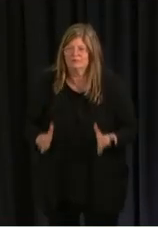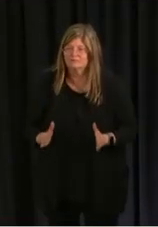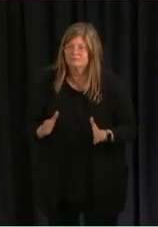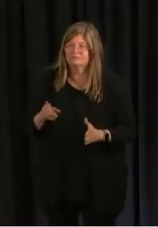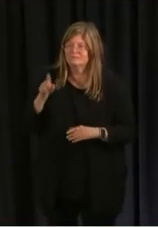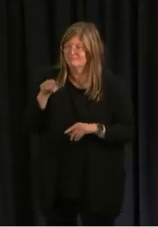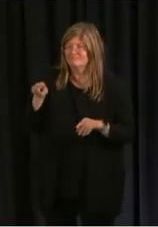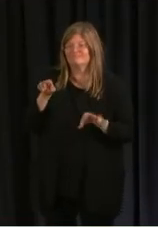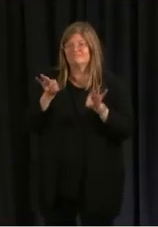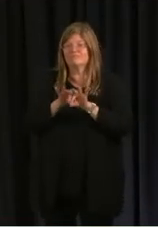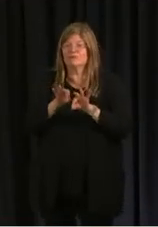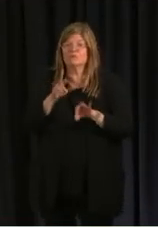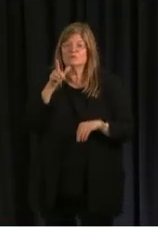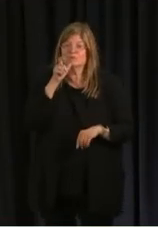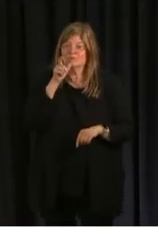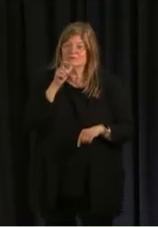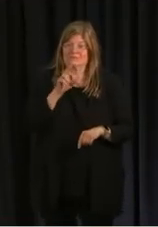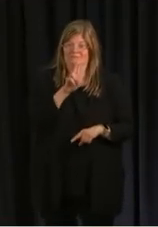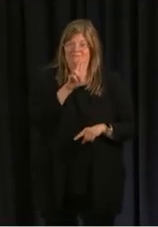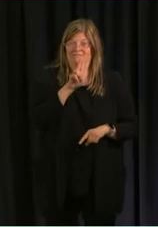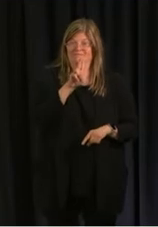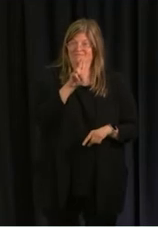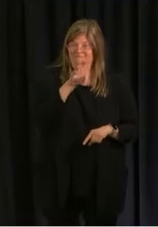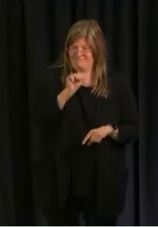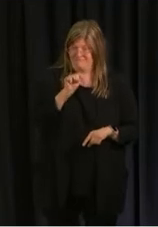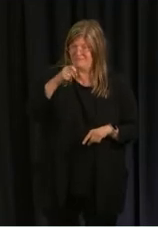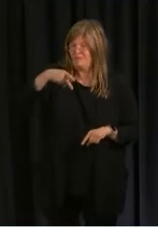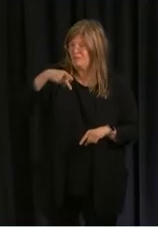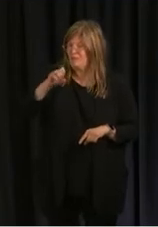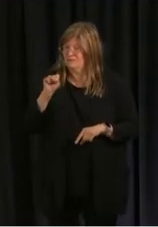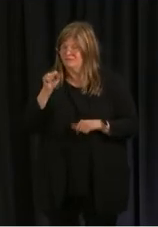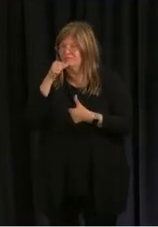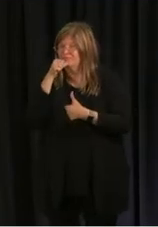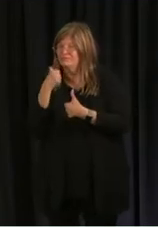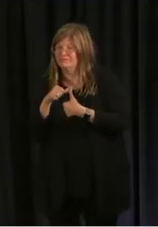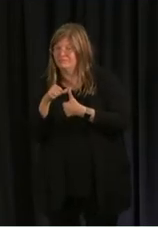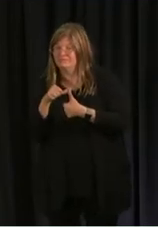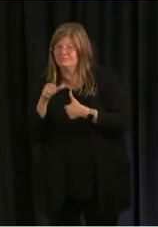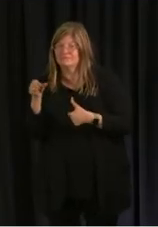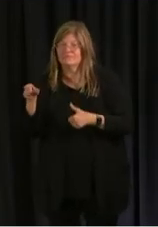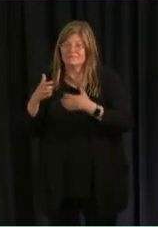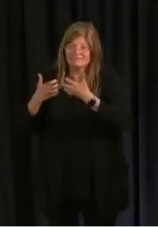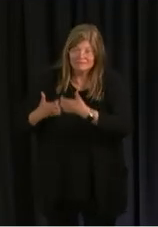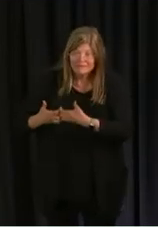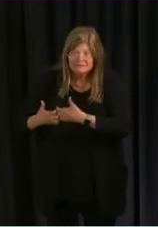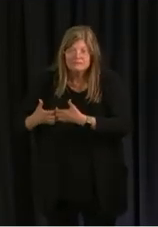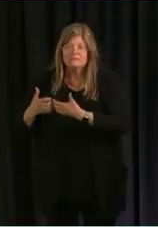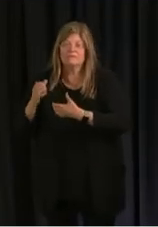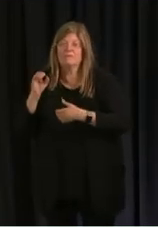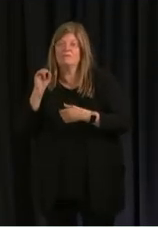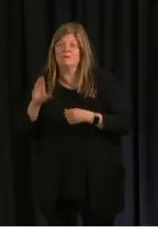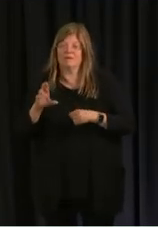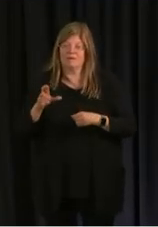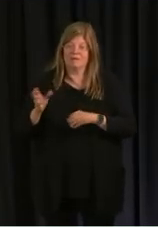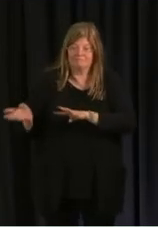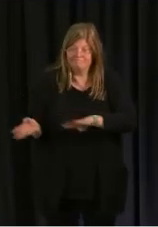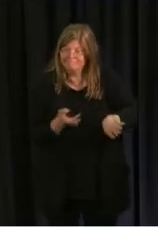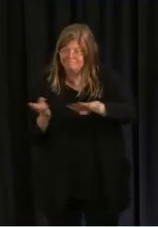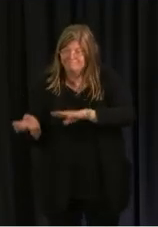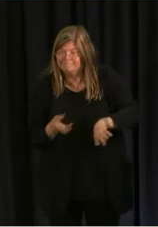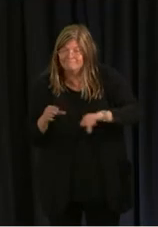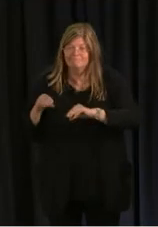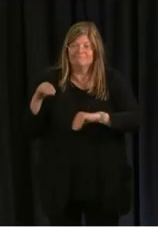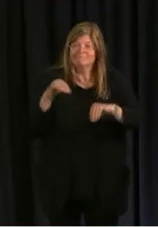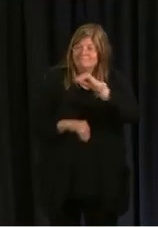U.S. Post Service, food packaging distribution, manufacturing, working in public transit,